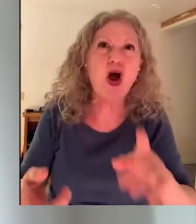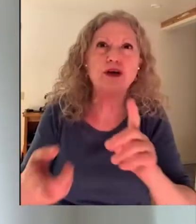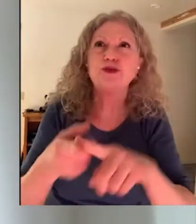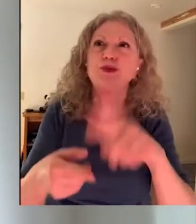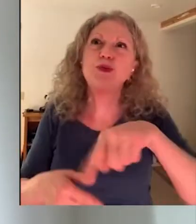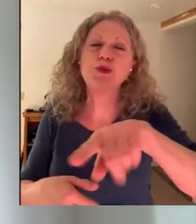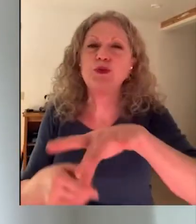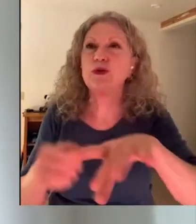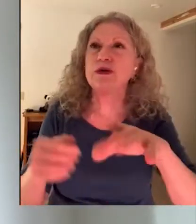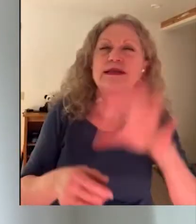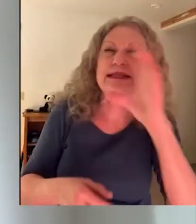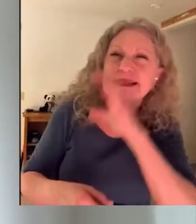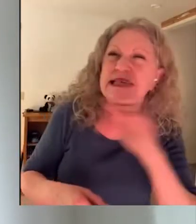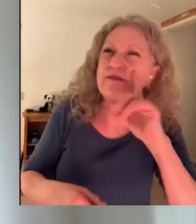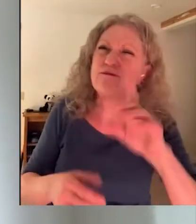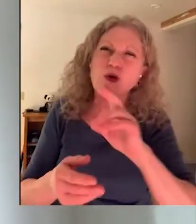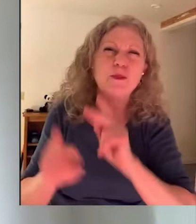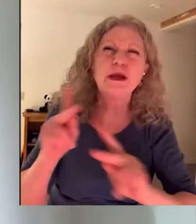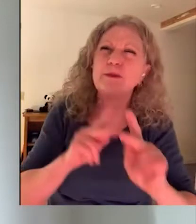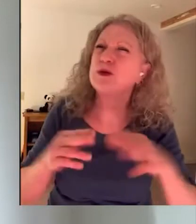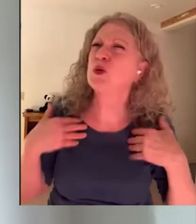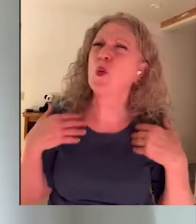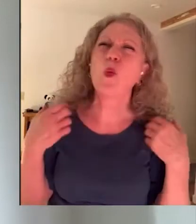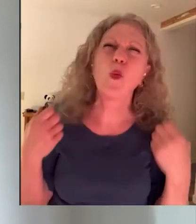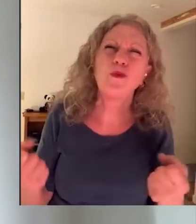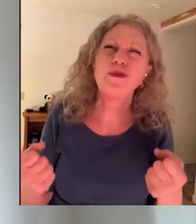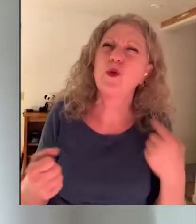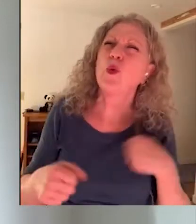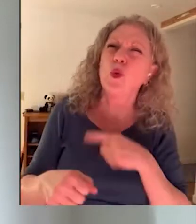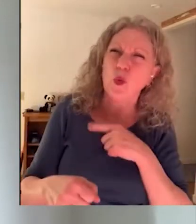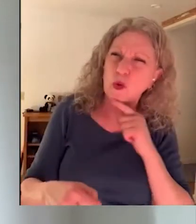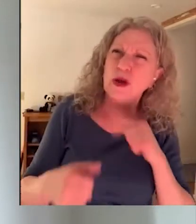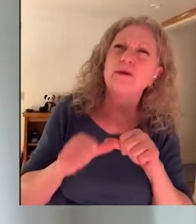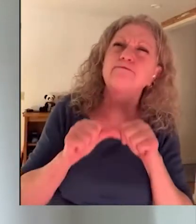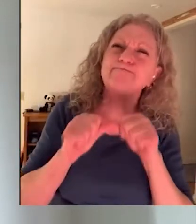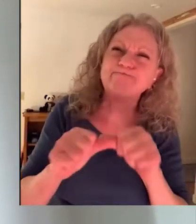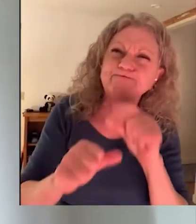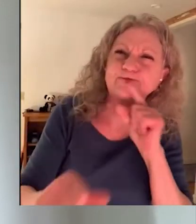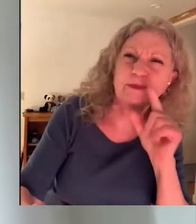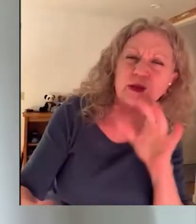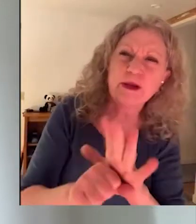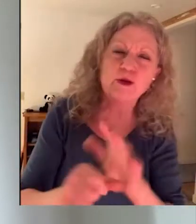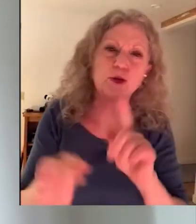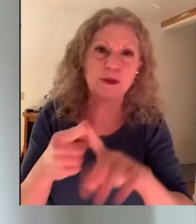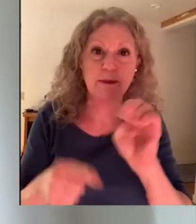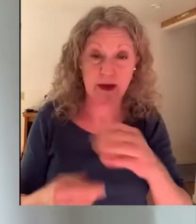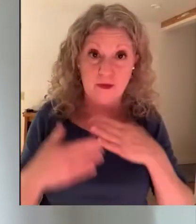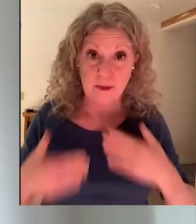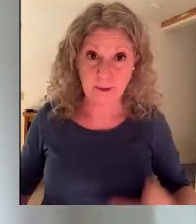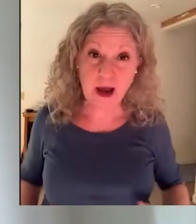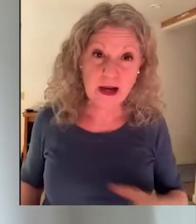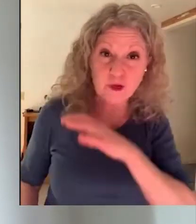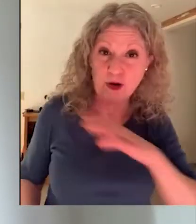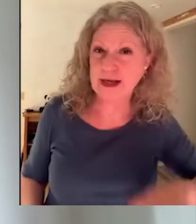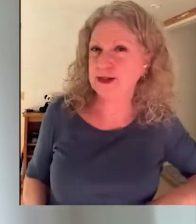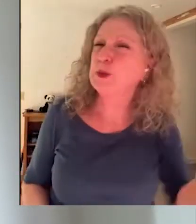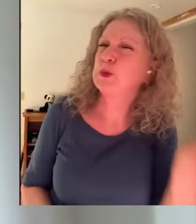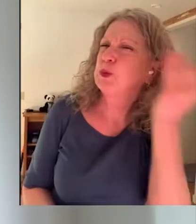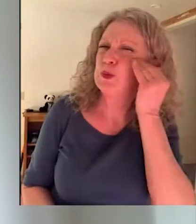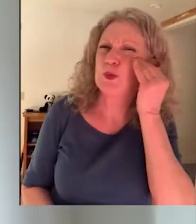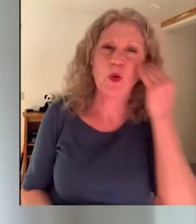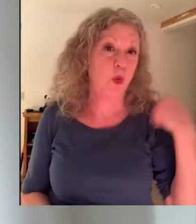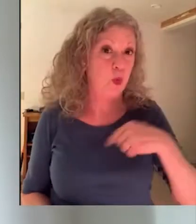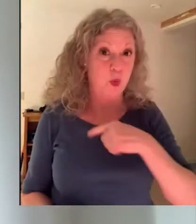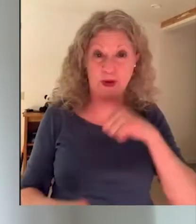wholeness. We affirm our commitment to be the body of Christ that knows we cannot personally be